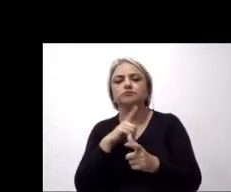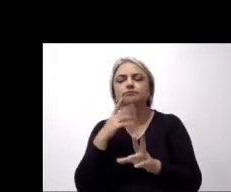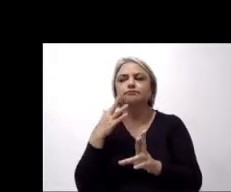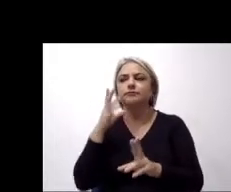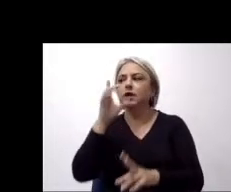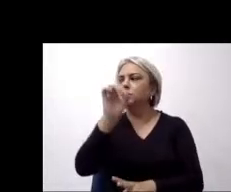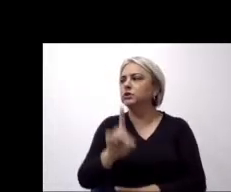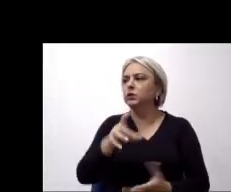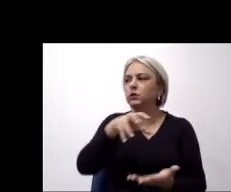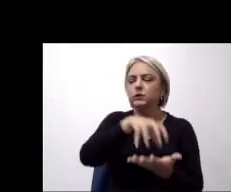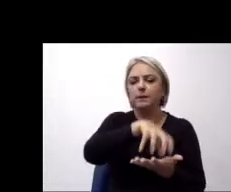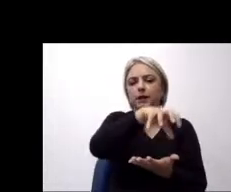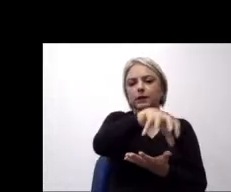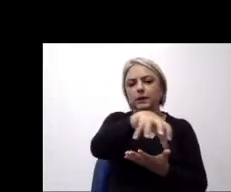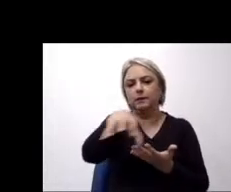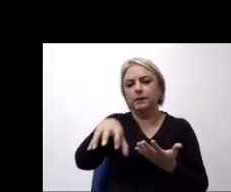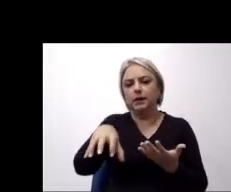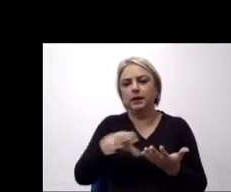arena than an atrium.